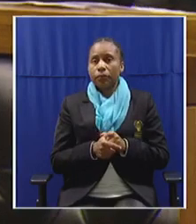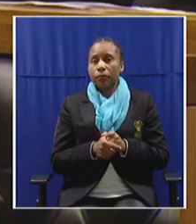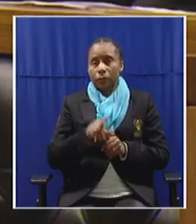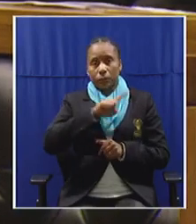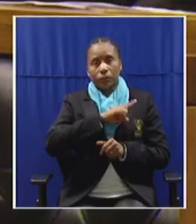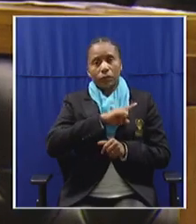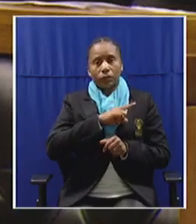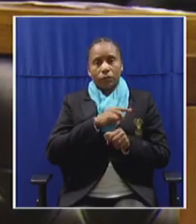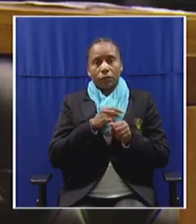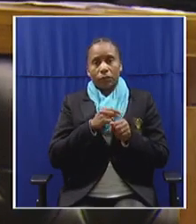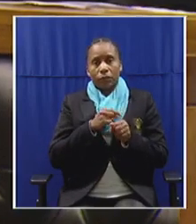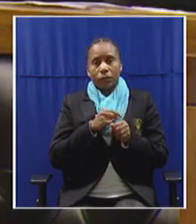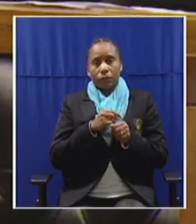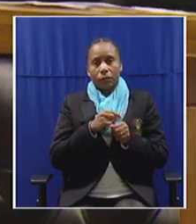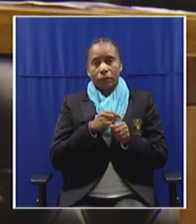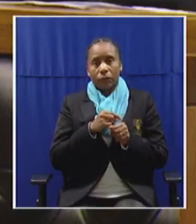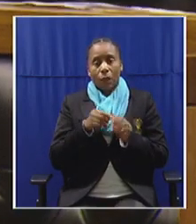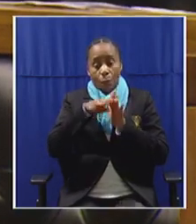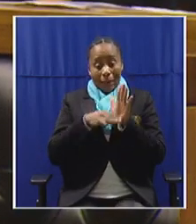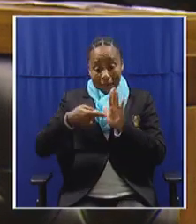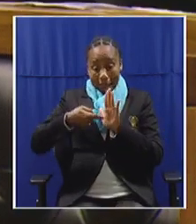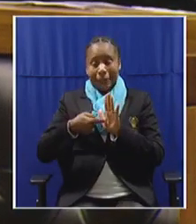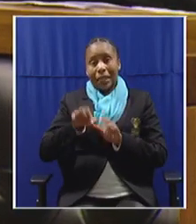Because in the program of EPWP,